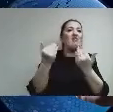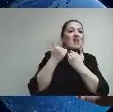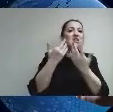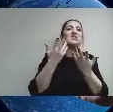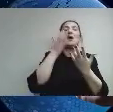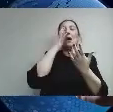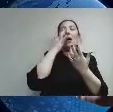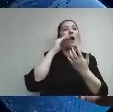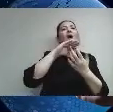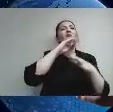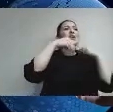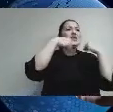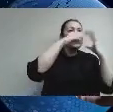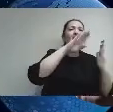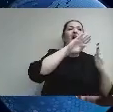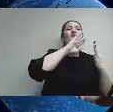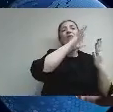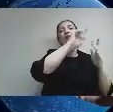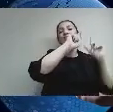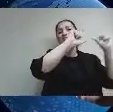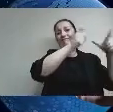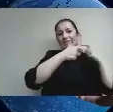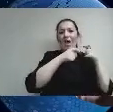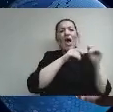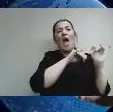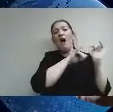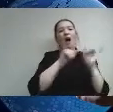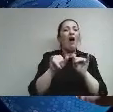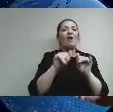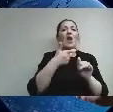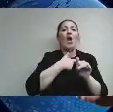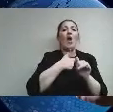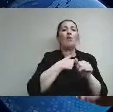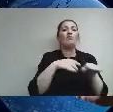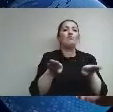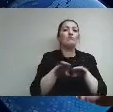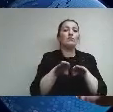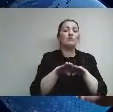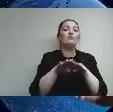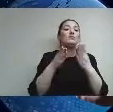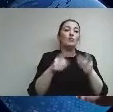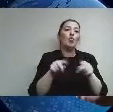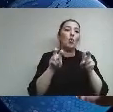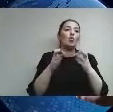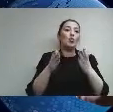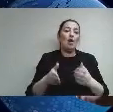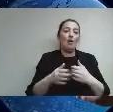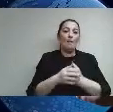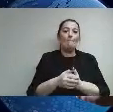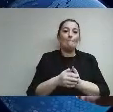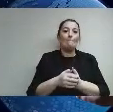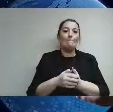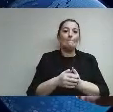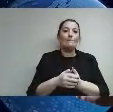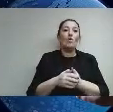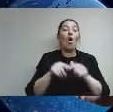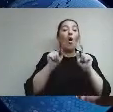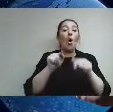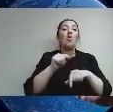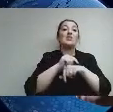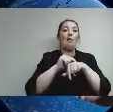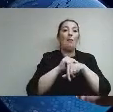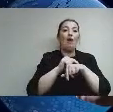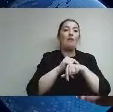any profit-oriented company. So from that point, let's have a declaration that